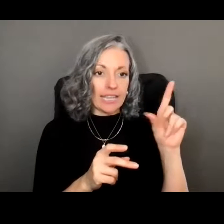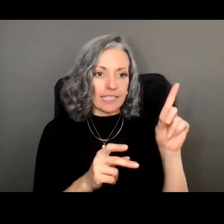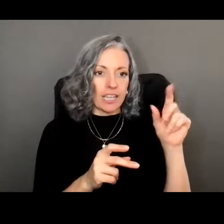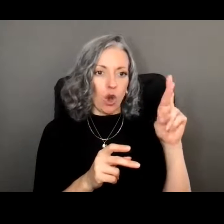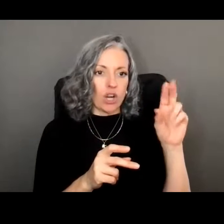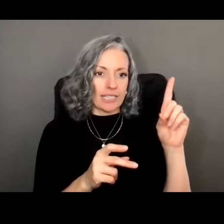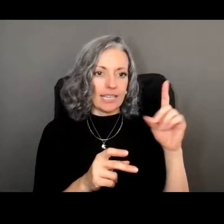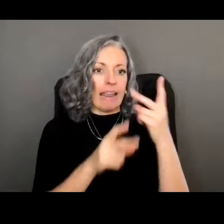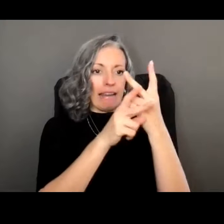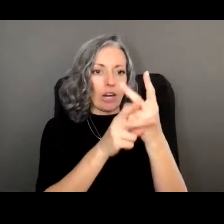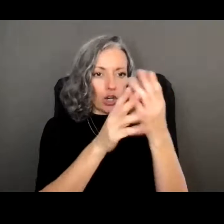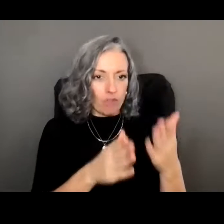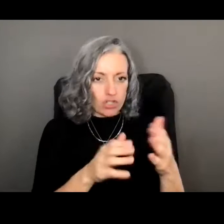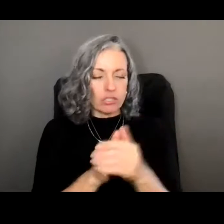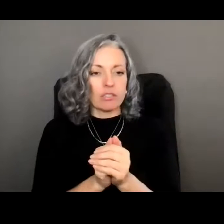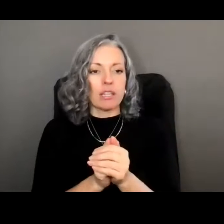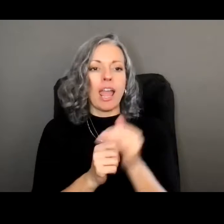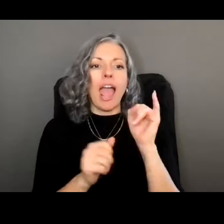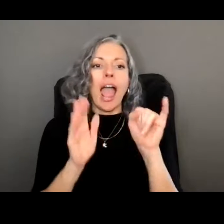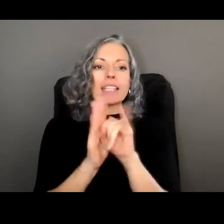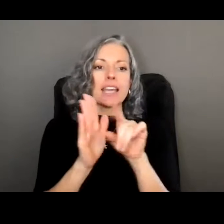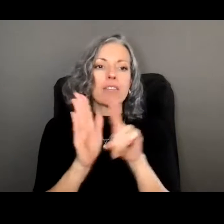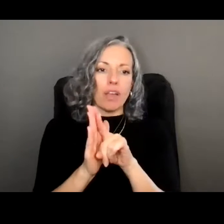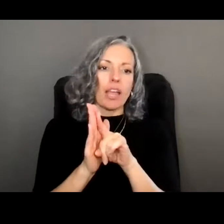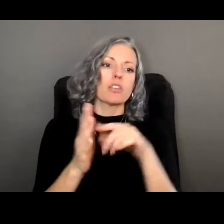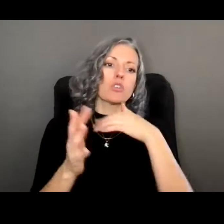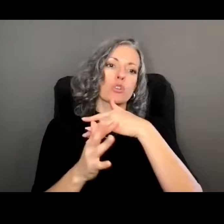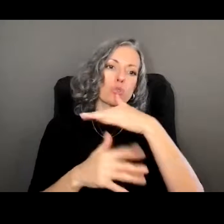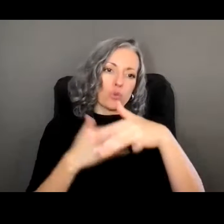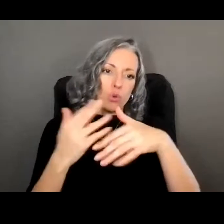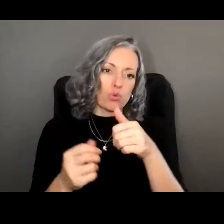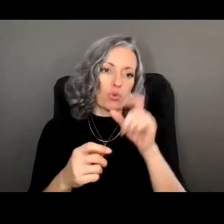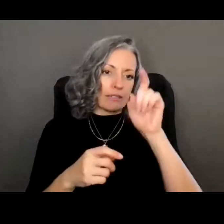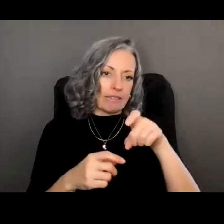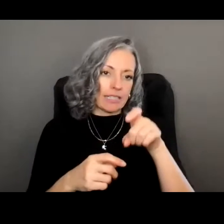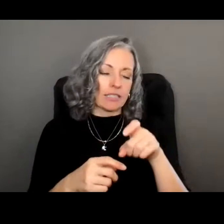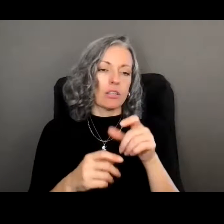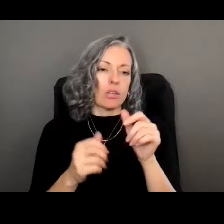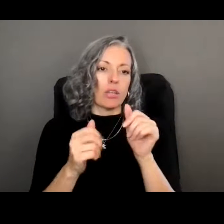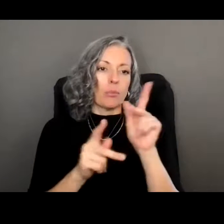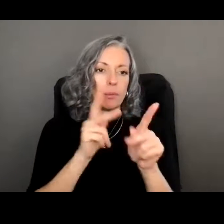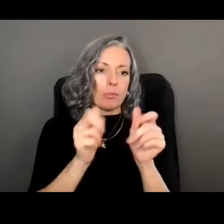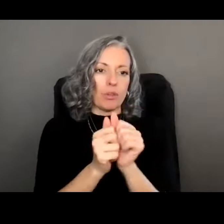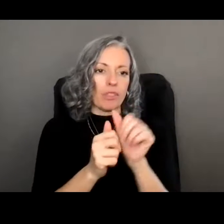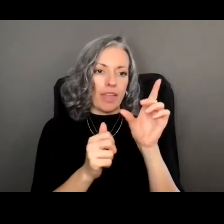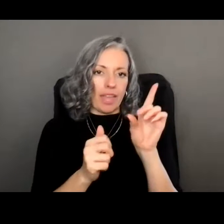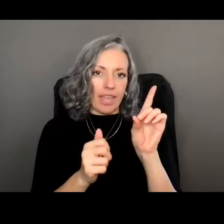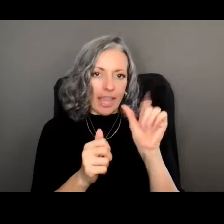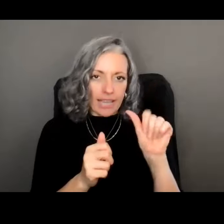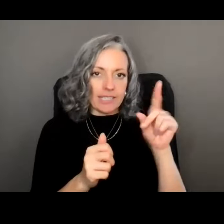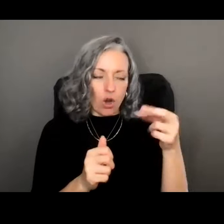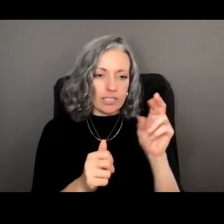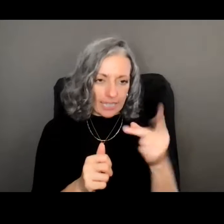to identify cultural and socioeconomic needs of persons with ADRD and caregivers, including those who